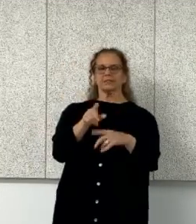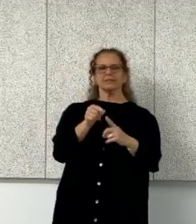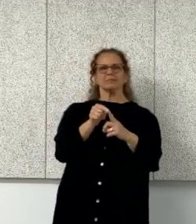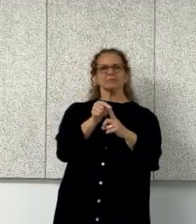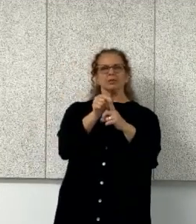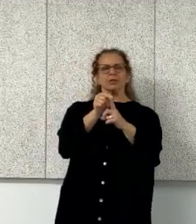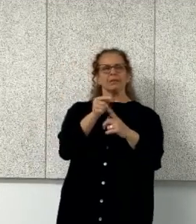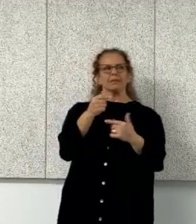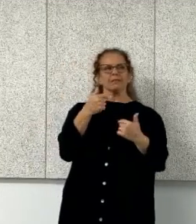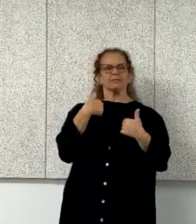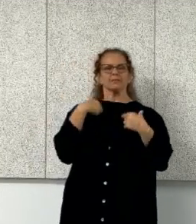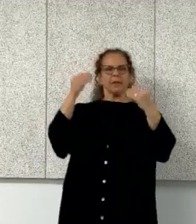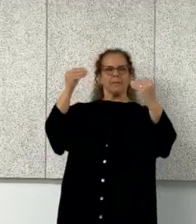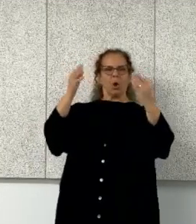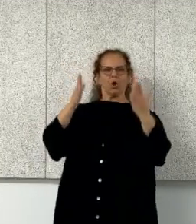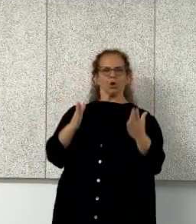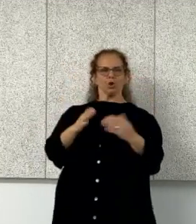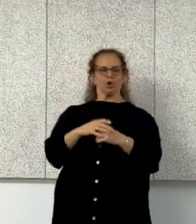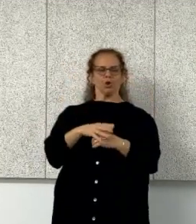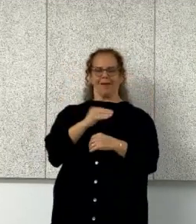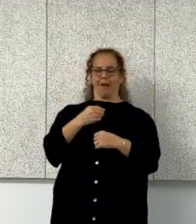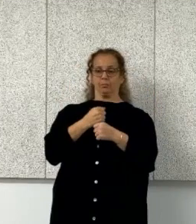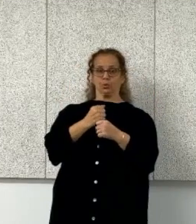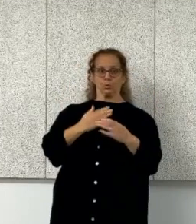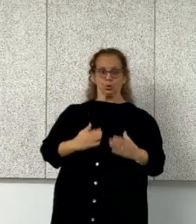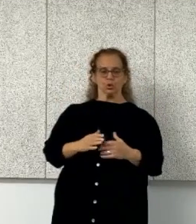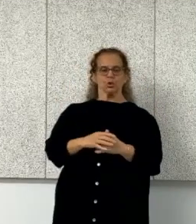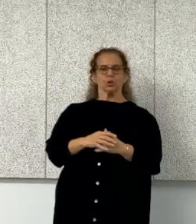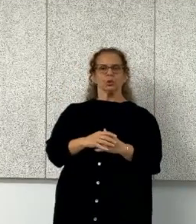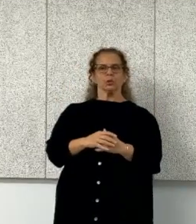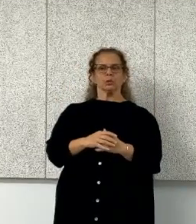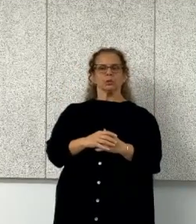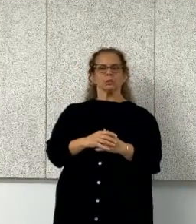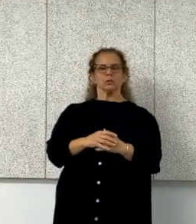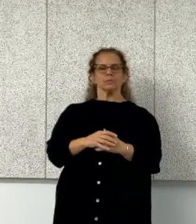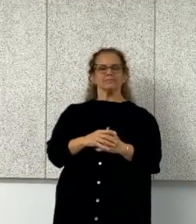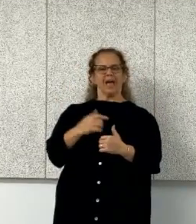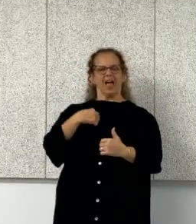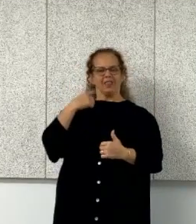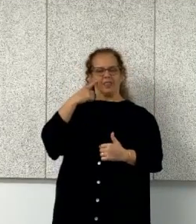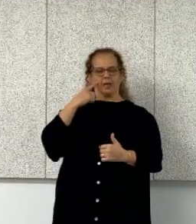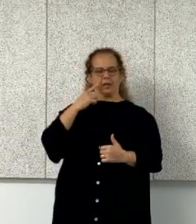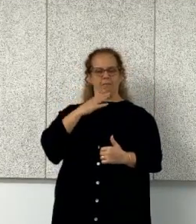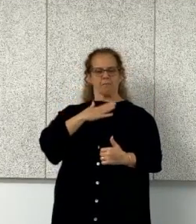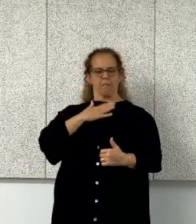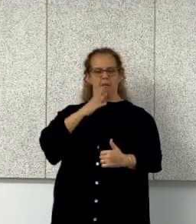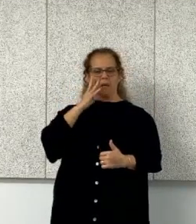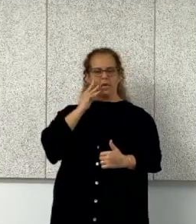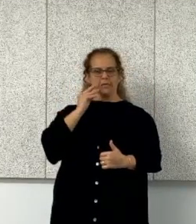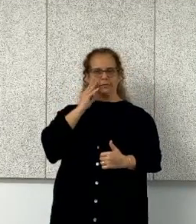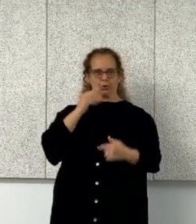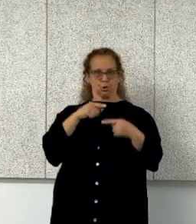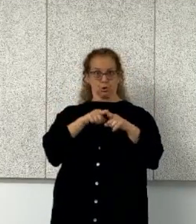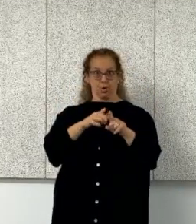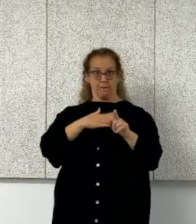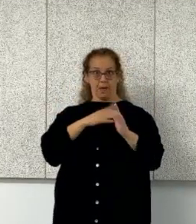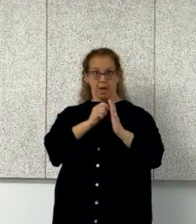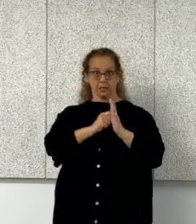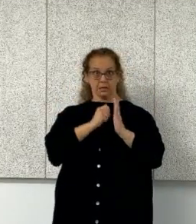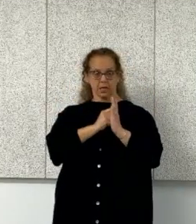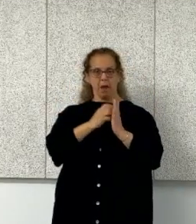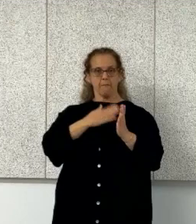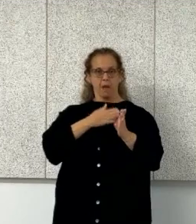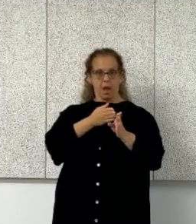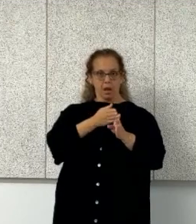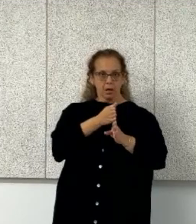who also creatively produces work. I think what I've experienced in my time, in my career,